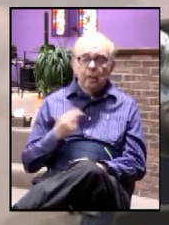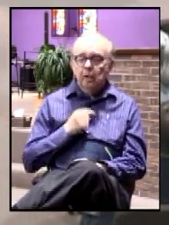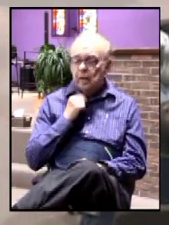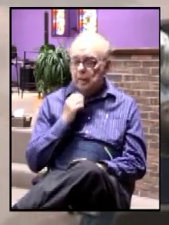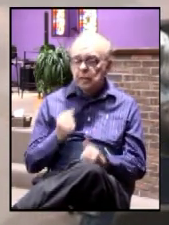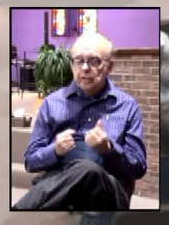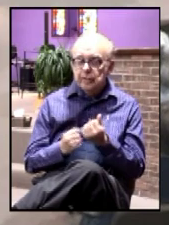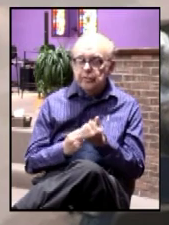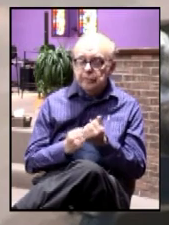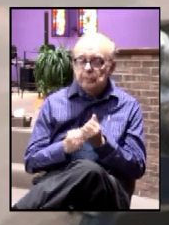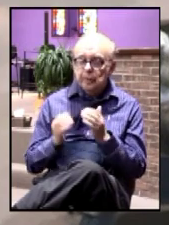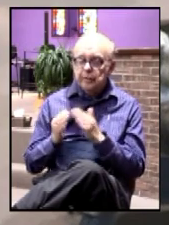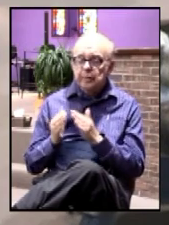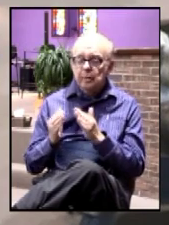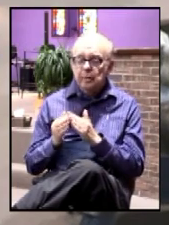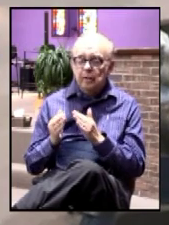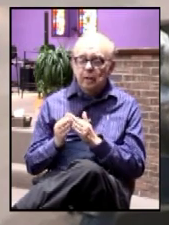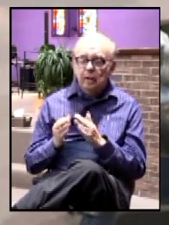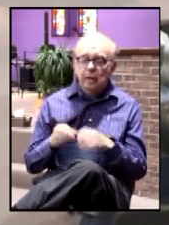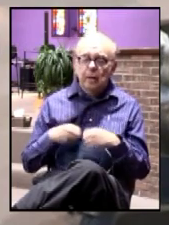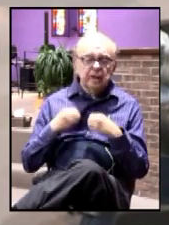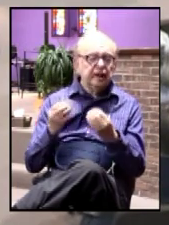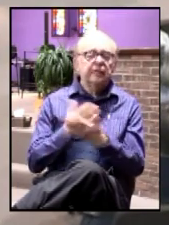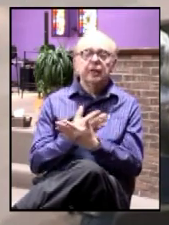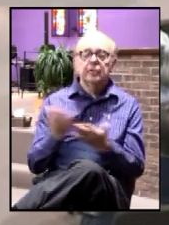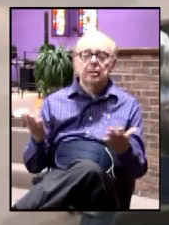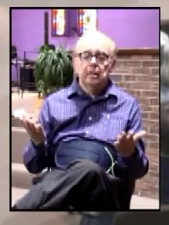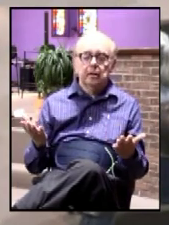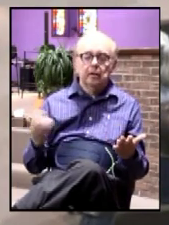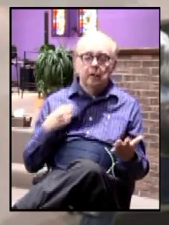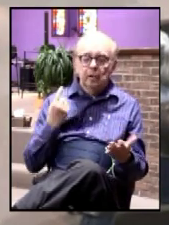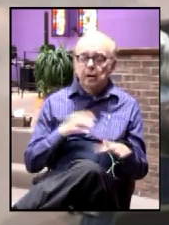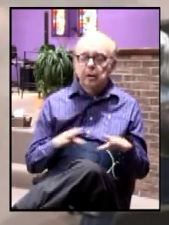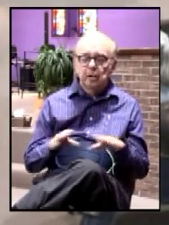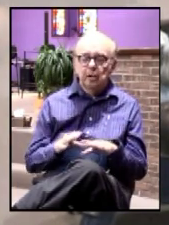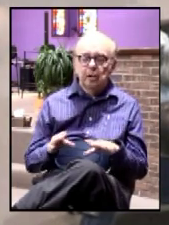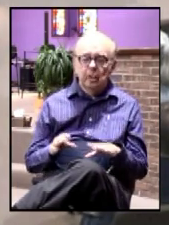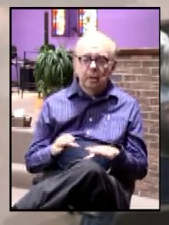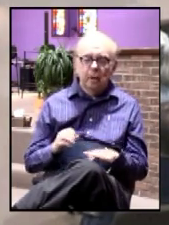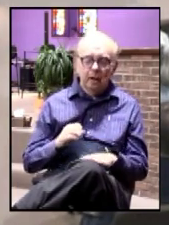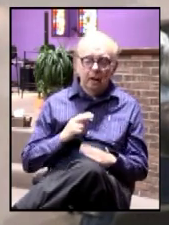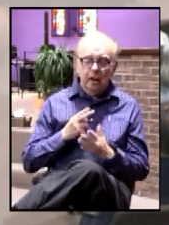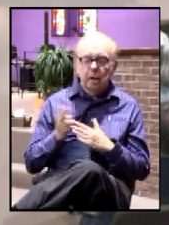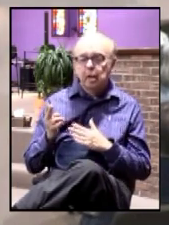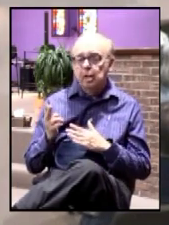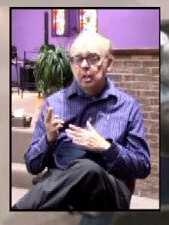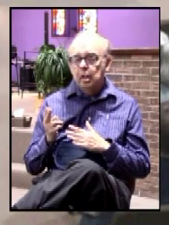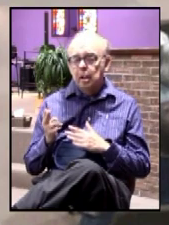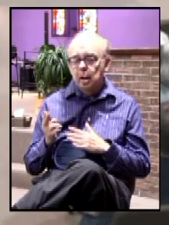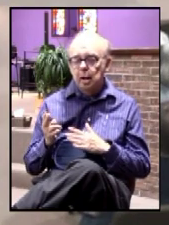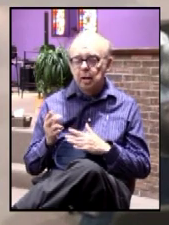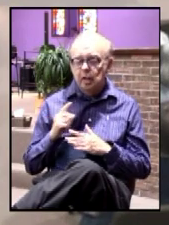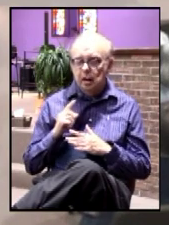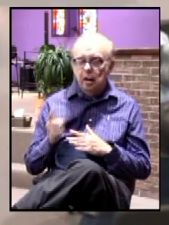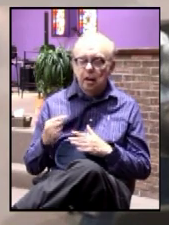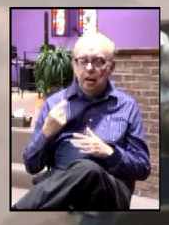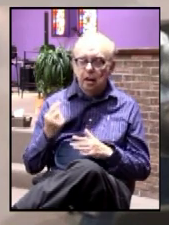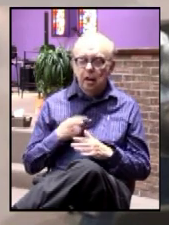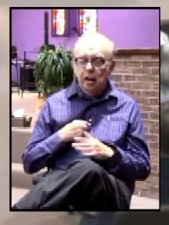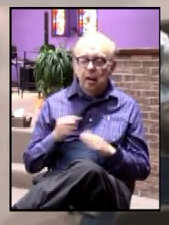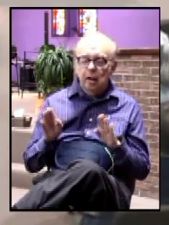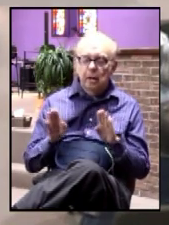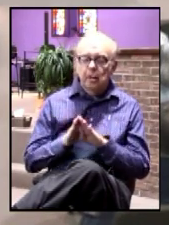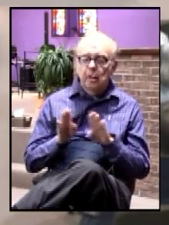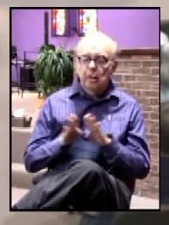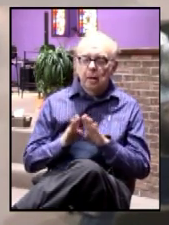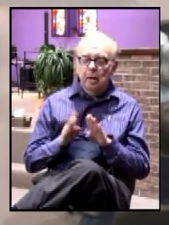We're not here to support the community, to give away everything. What we are here to do, in all honesty, in reality, we could